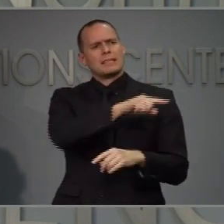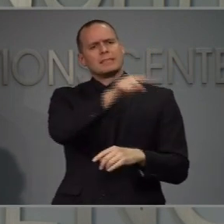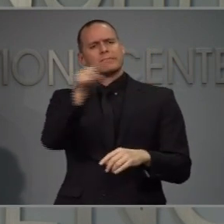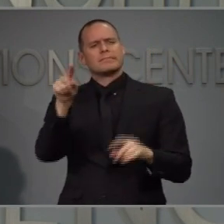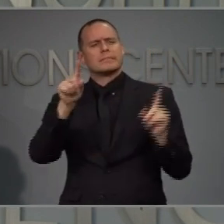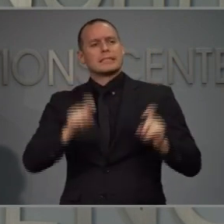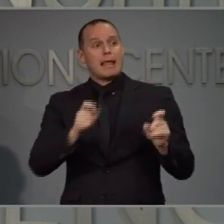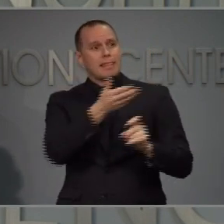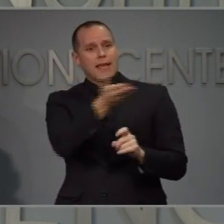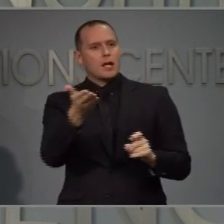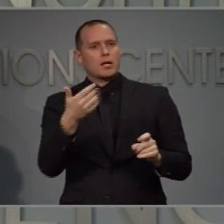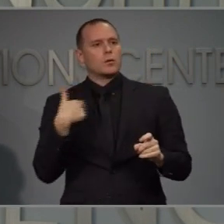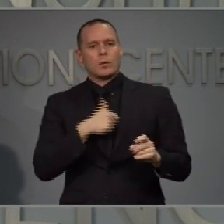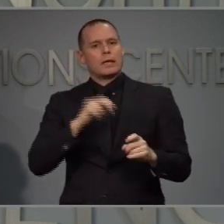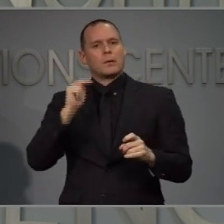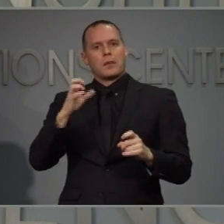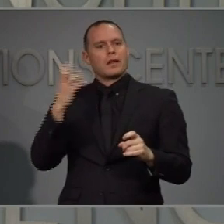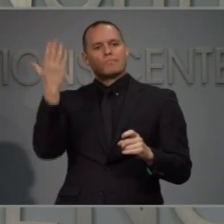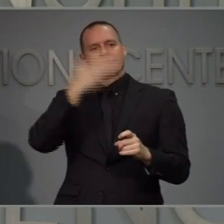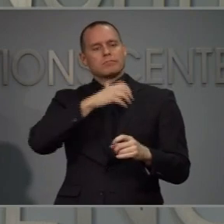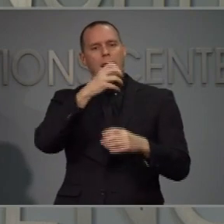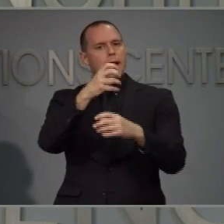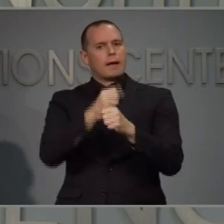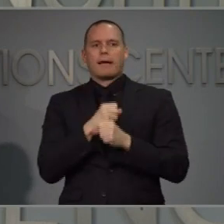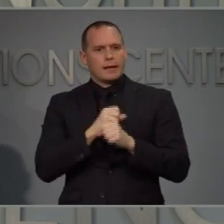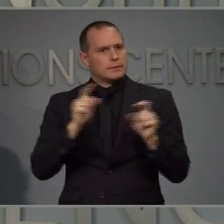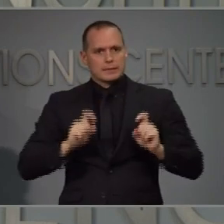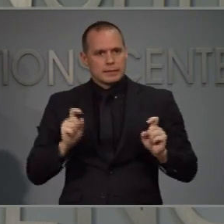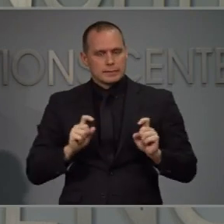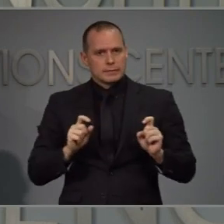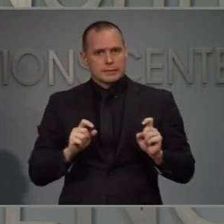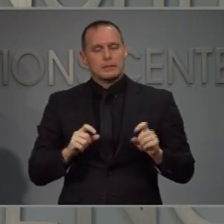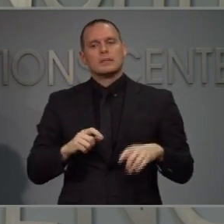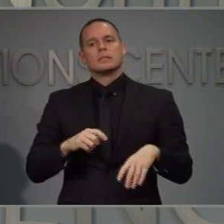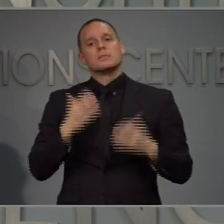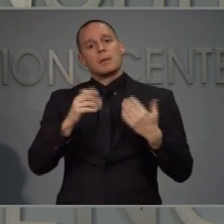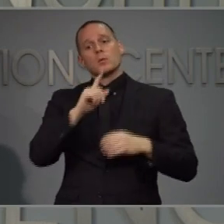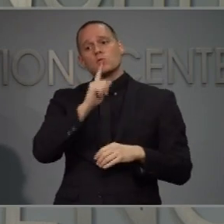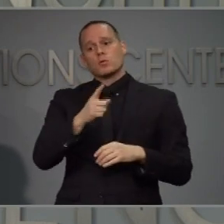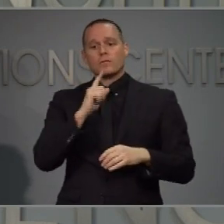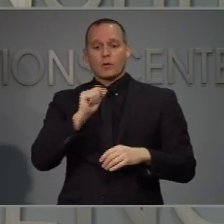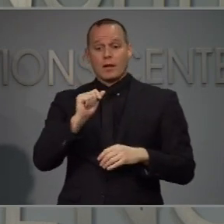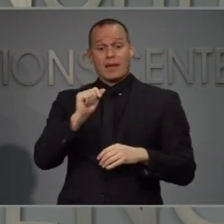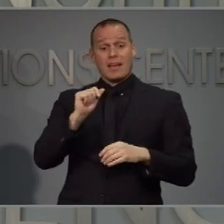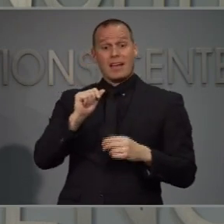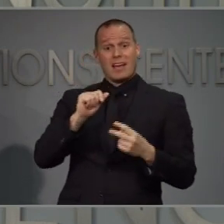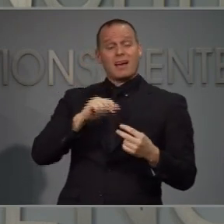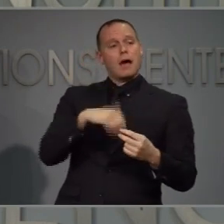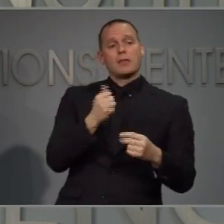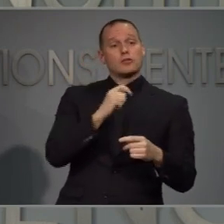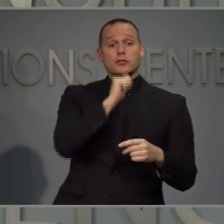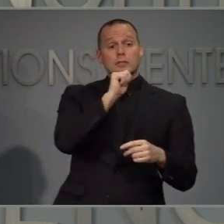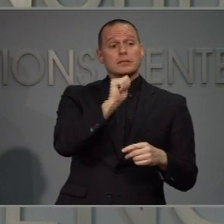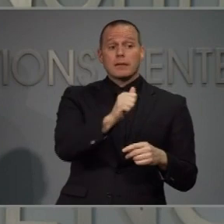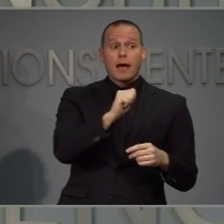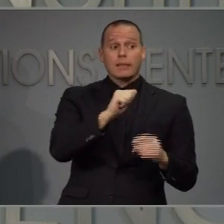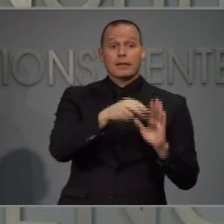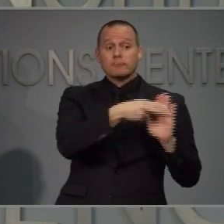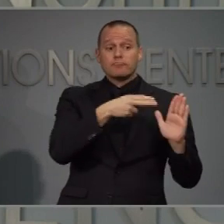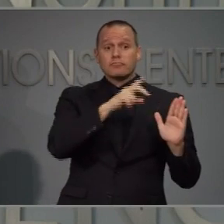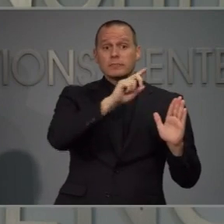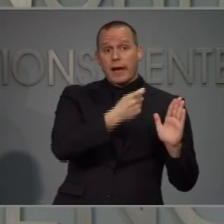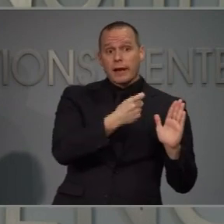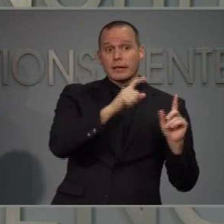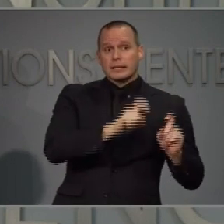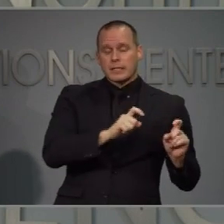tests. And this is particularly true with not the diagnostic test, but the antibody test. There are a number of those now